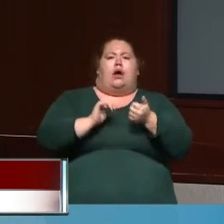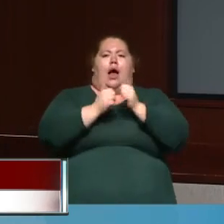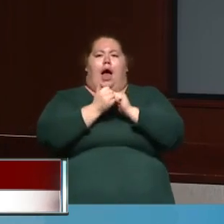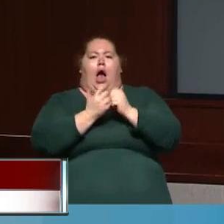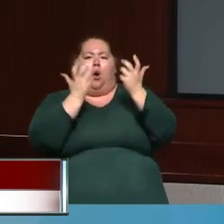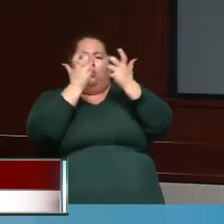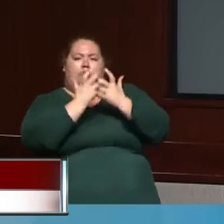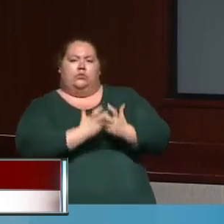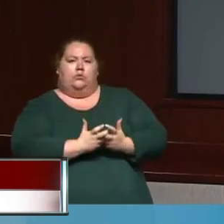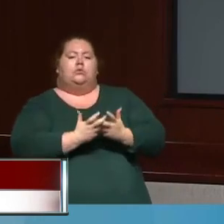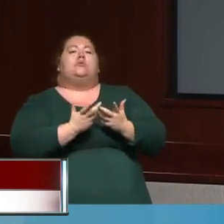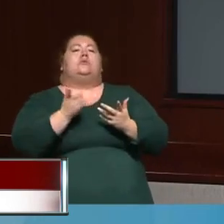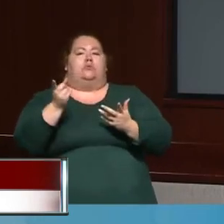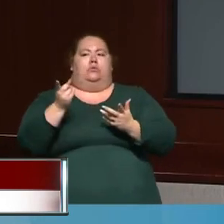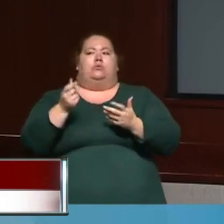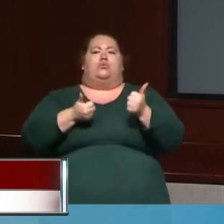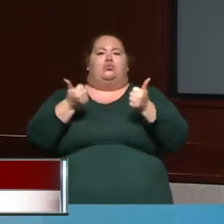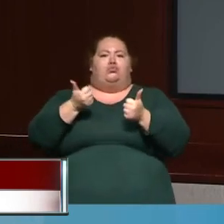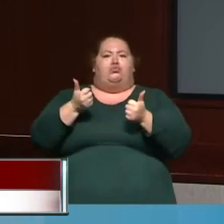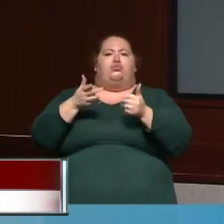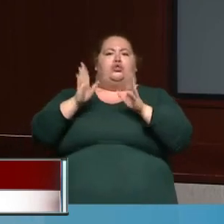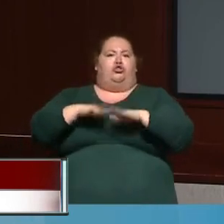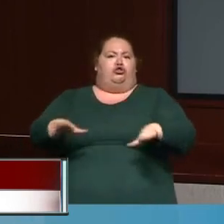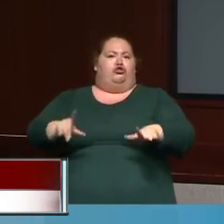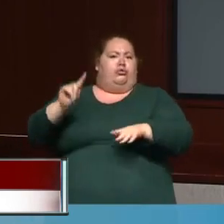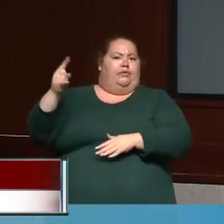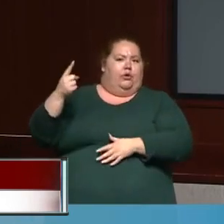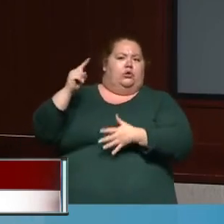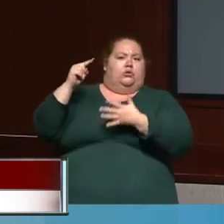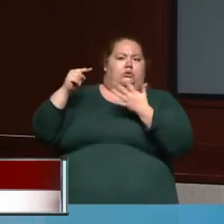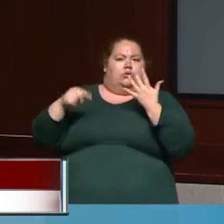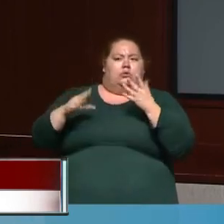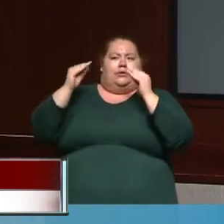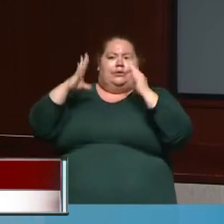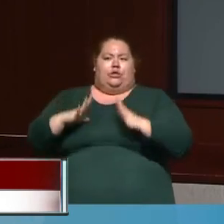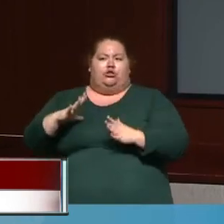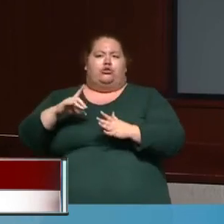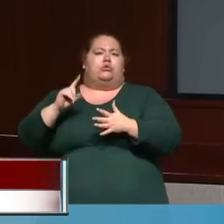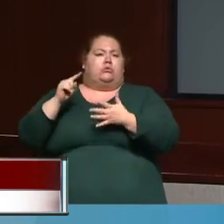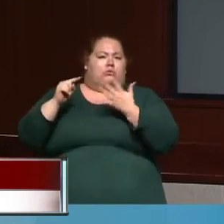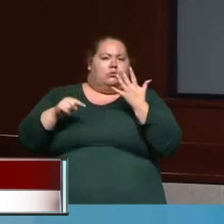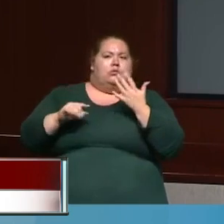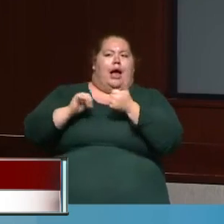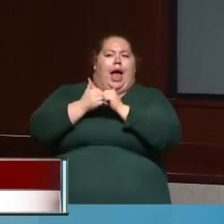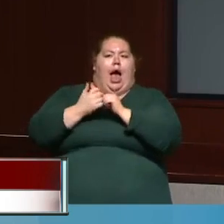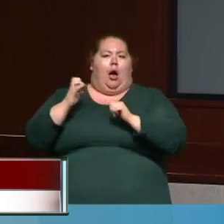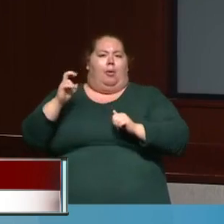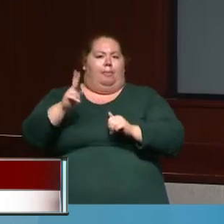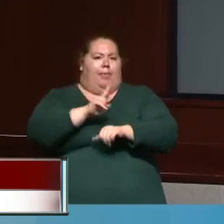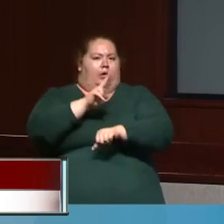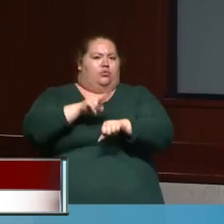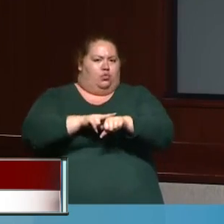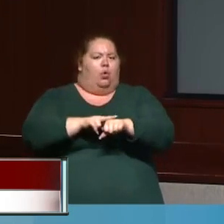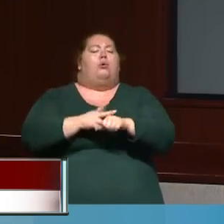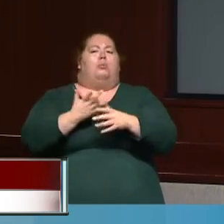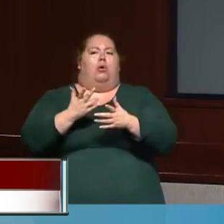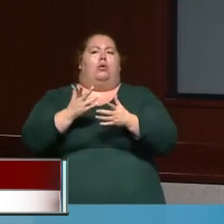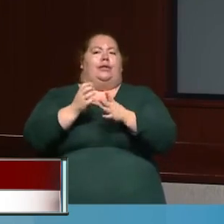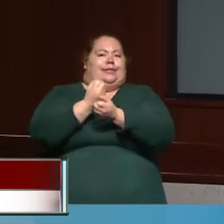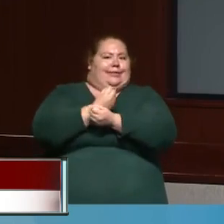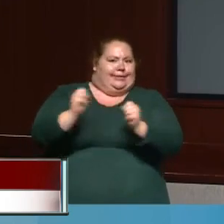ensure that we are bringing our kids back, our staff back, teachers back in a way that ensures maximum